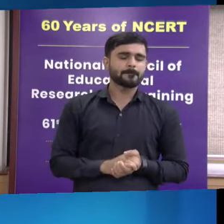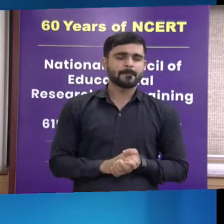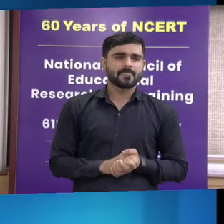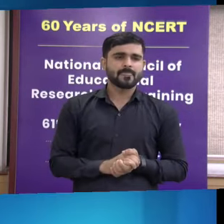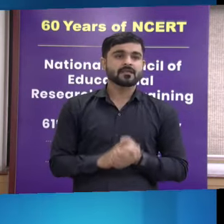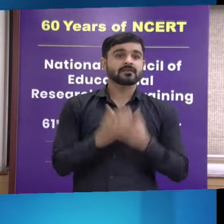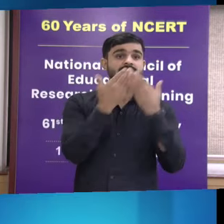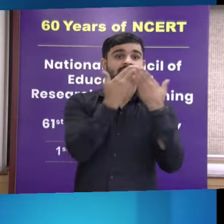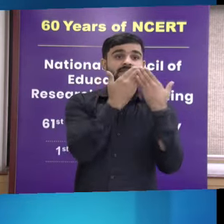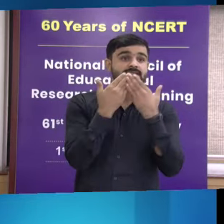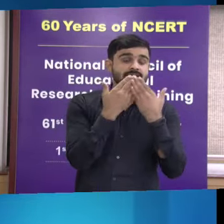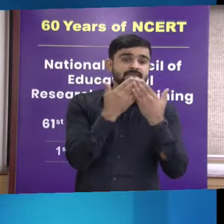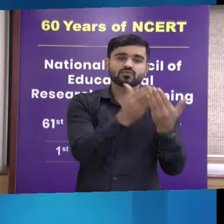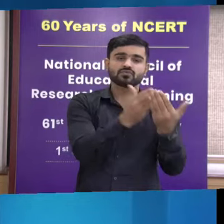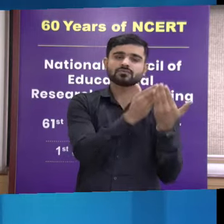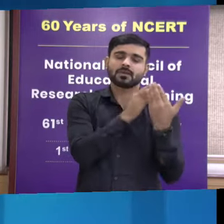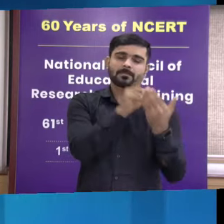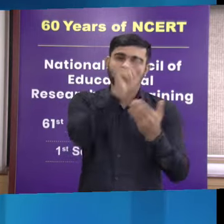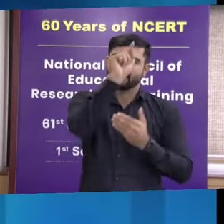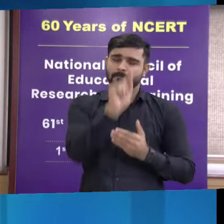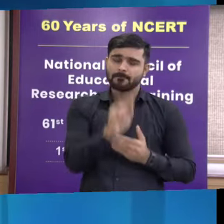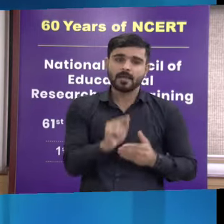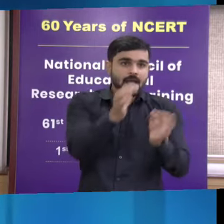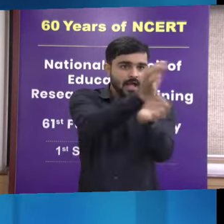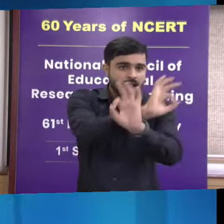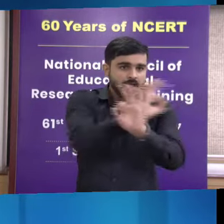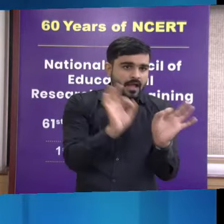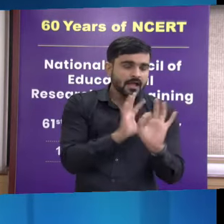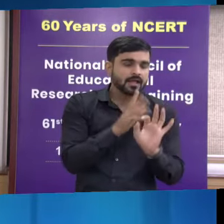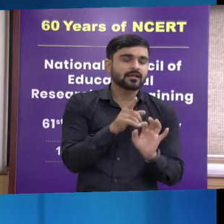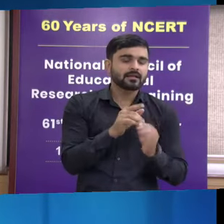the school safety guidelines which were prepared